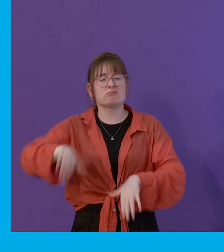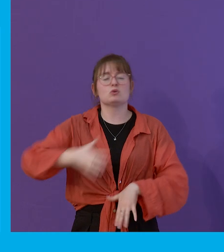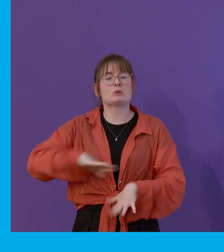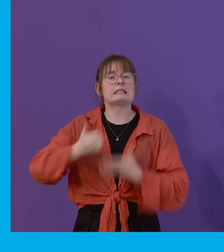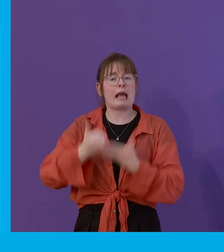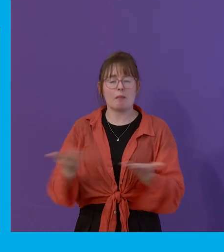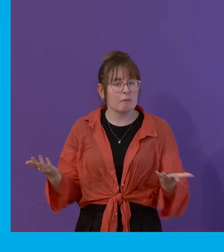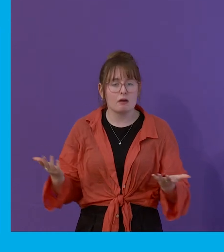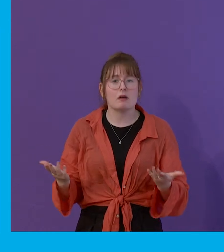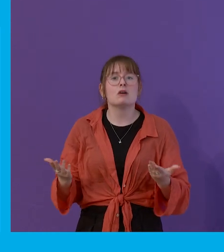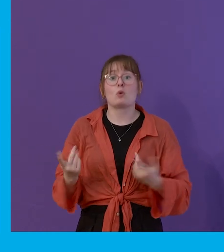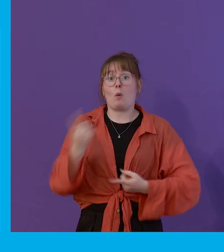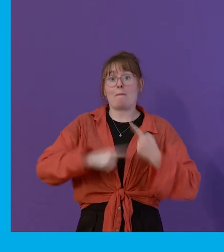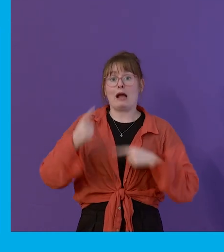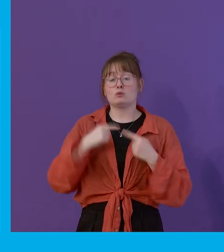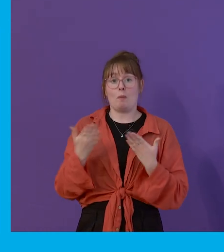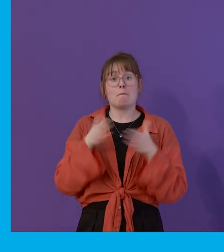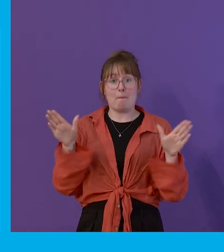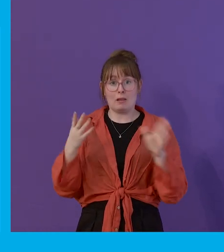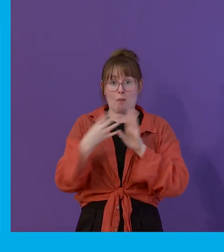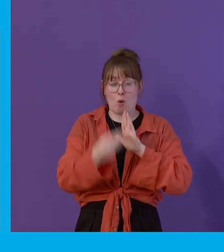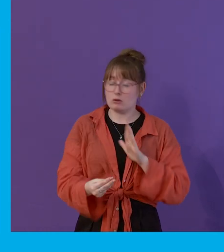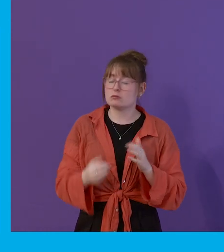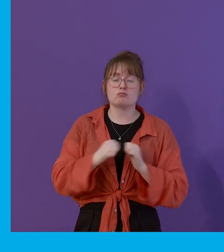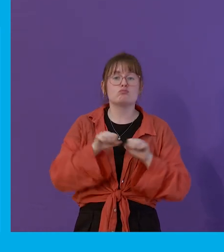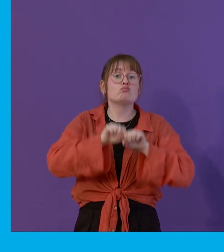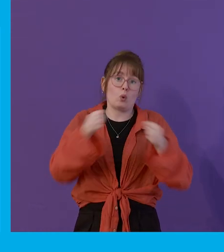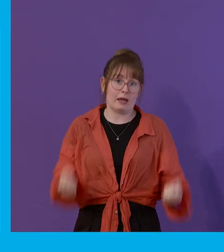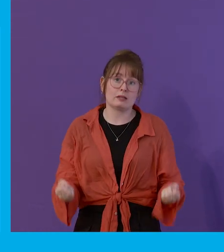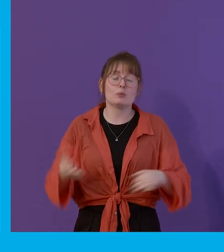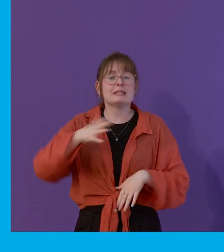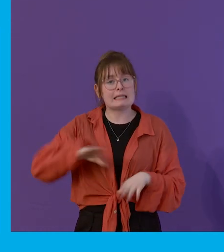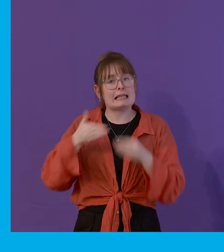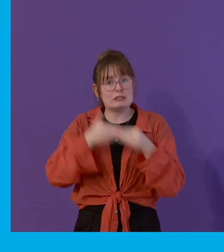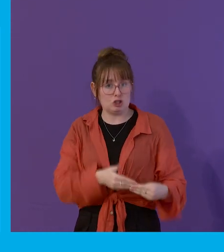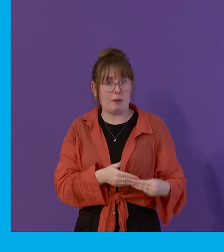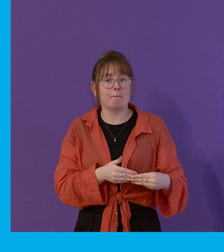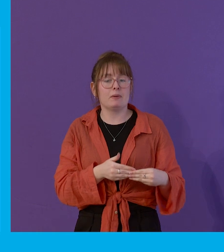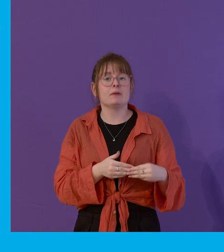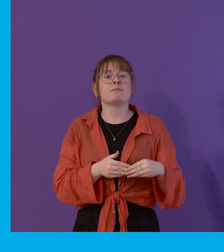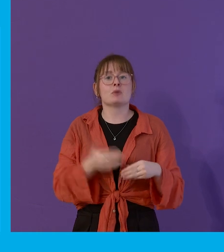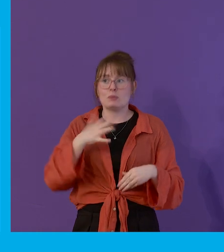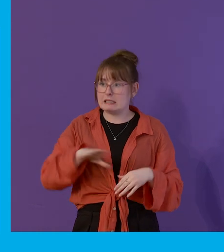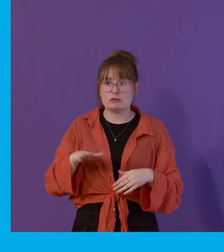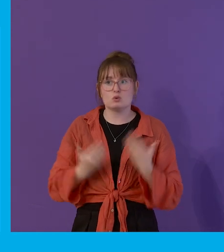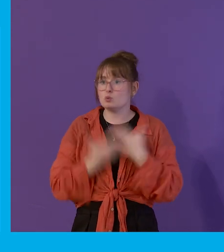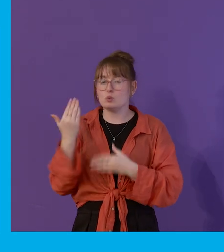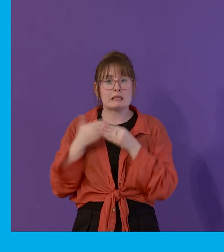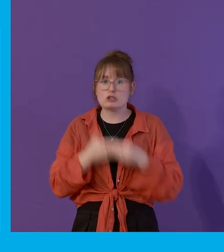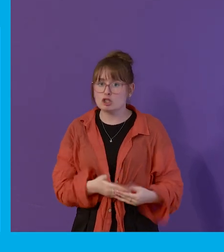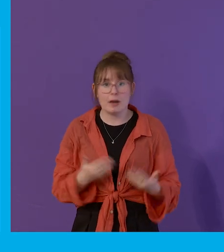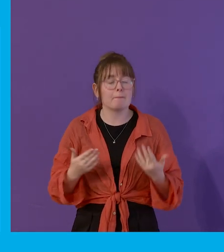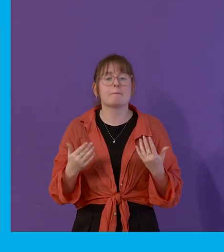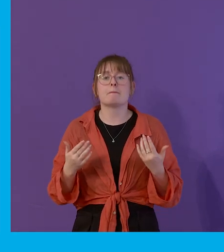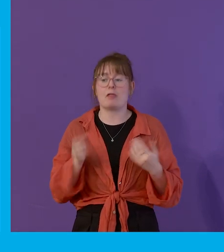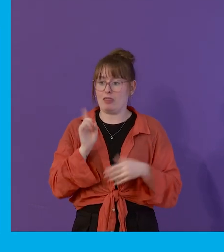going back to this new public management model. It's broken. We need the leadership to fix it and whatever it takes to implement Christie. You know, I'm sure